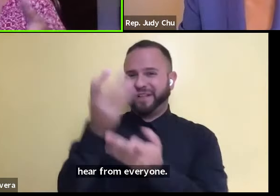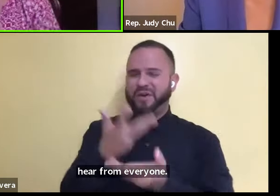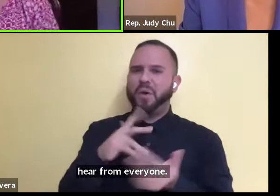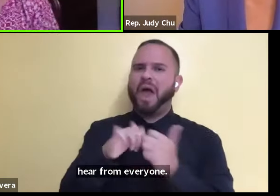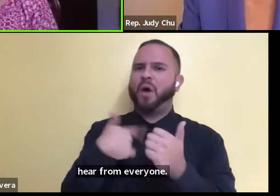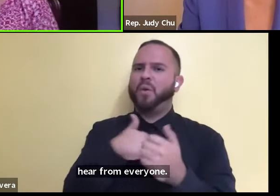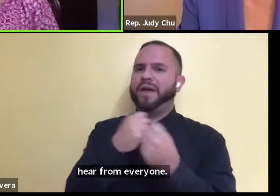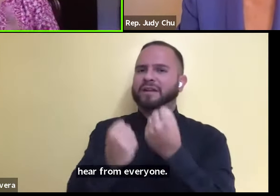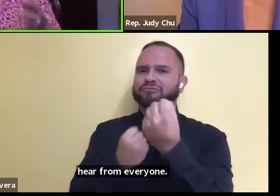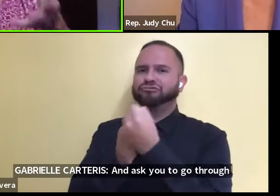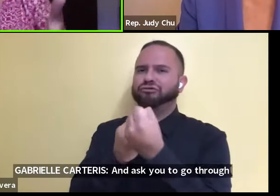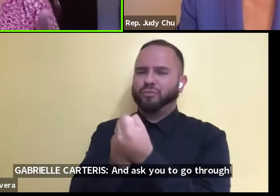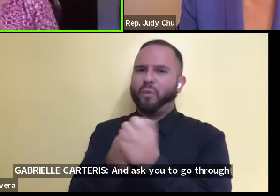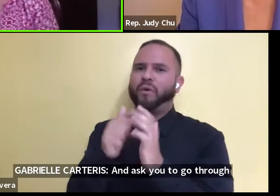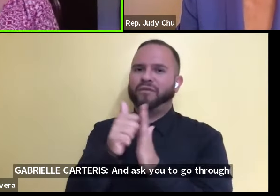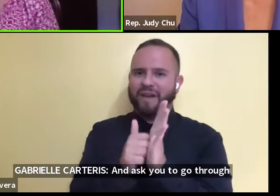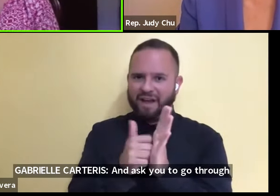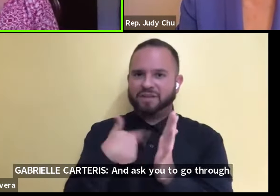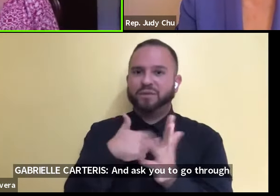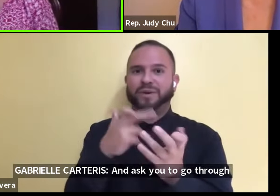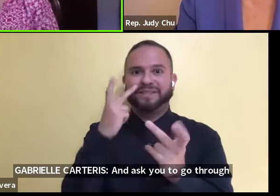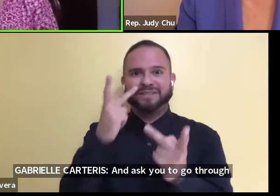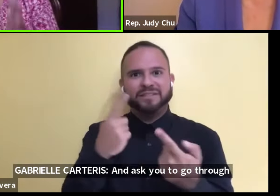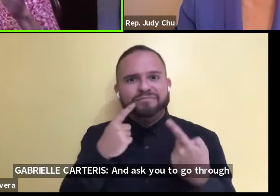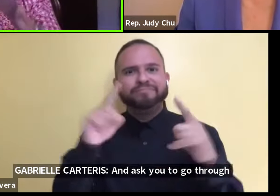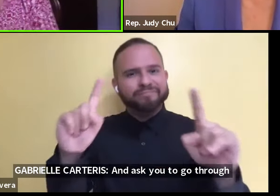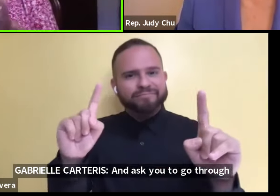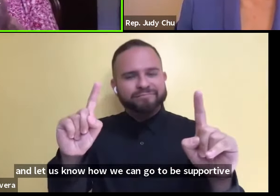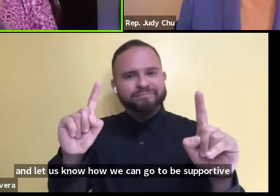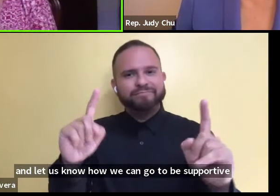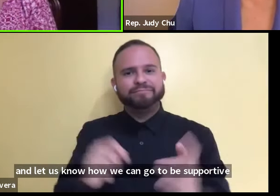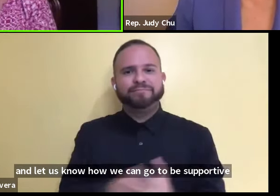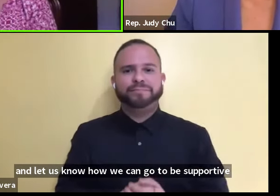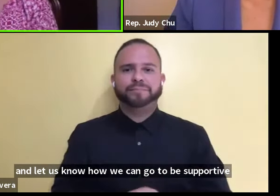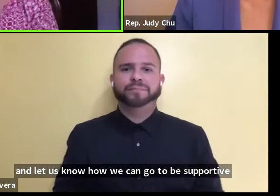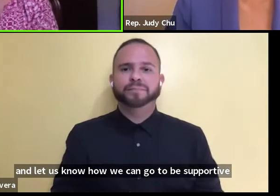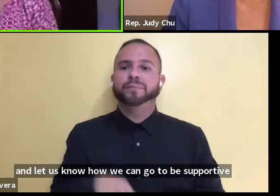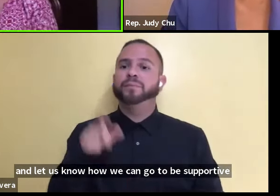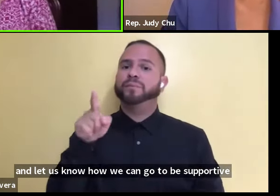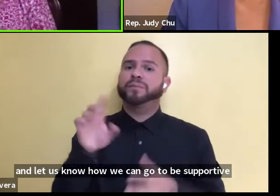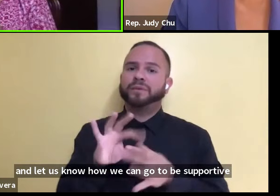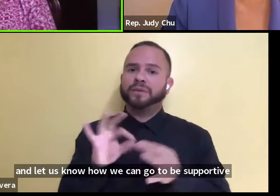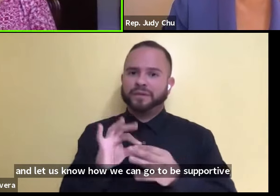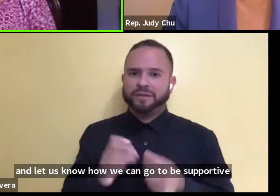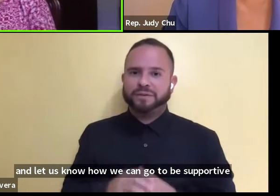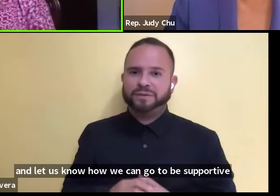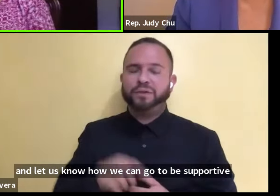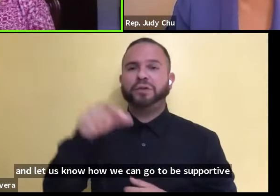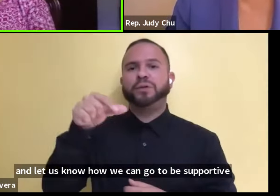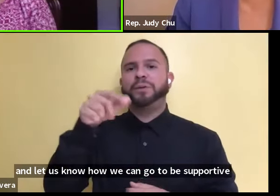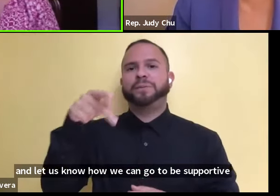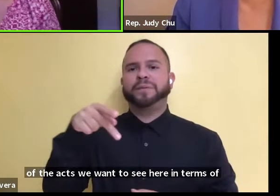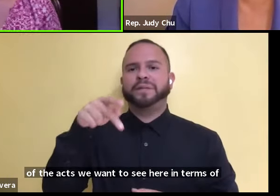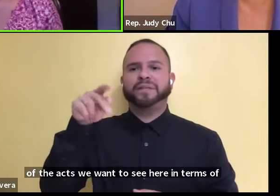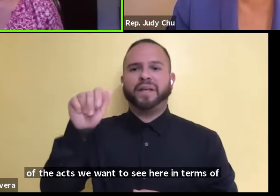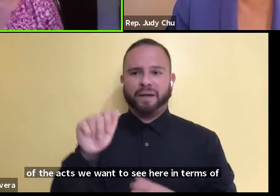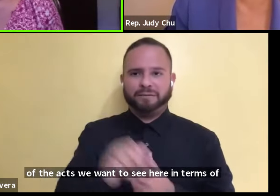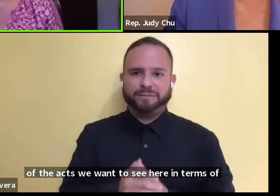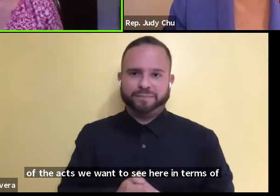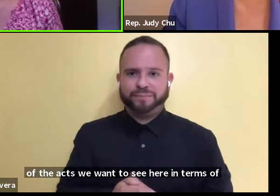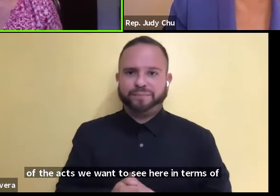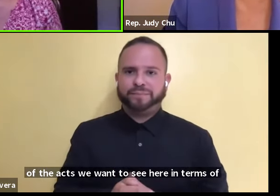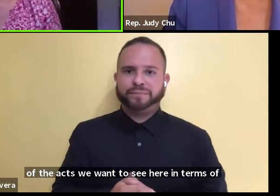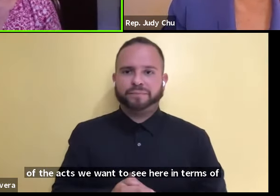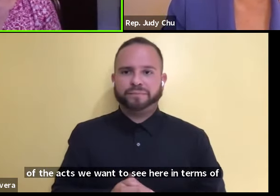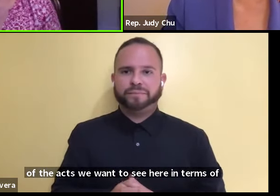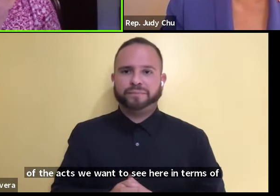the acts that we want to see here in terms of legislation. You mentioned the QPA, Qualified Performing Artist Deduction. And I think